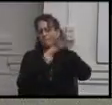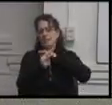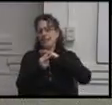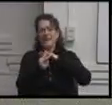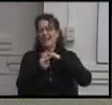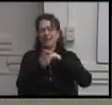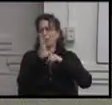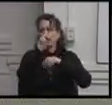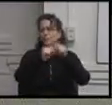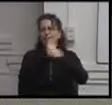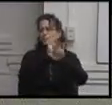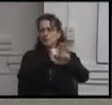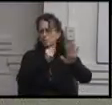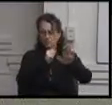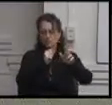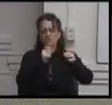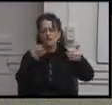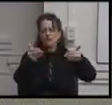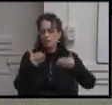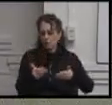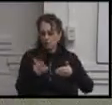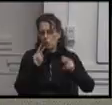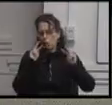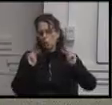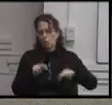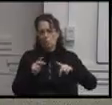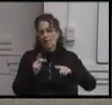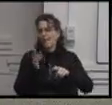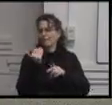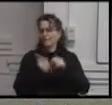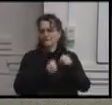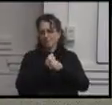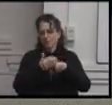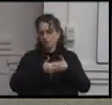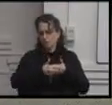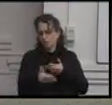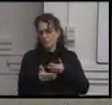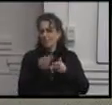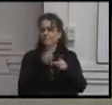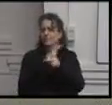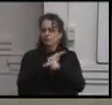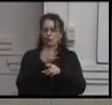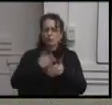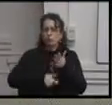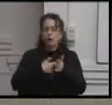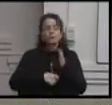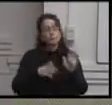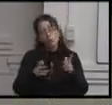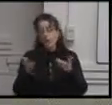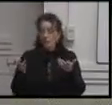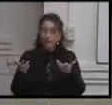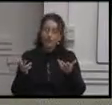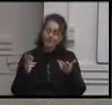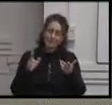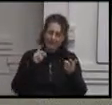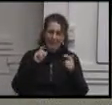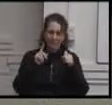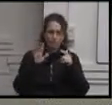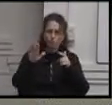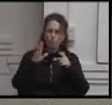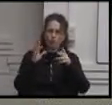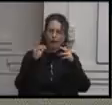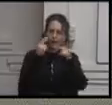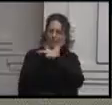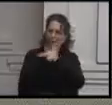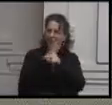And that sounded like a good idea to me, not realizing that in 15 years you have to put all the windows in again. But, so